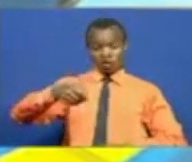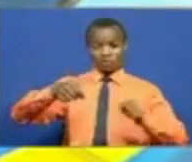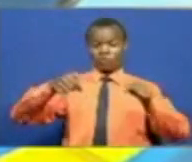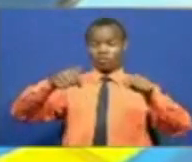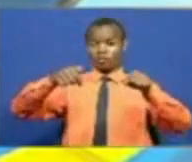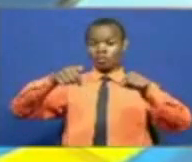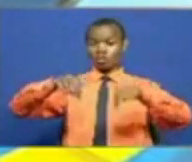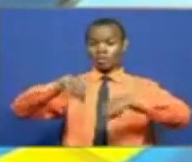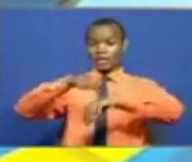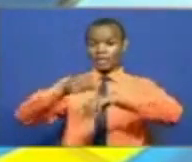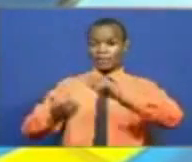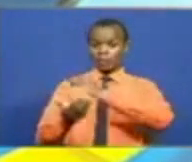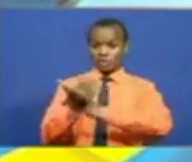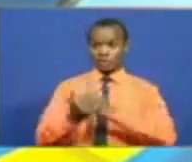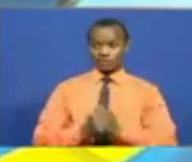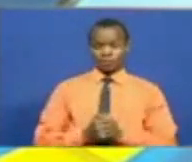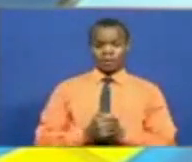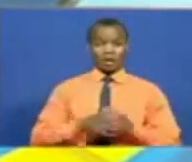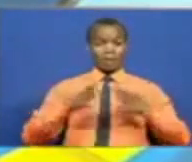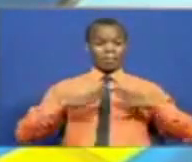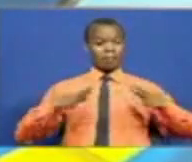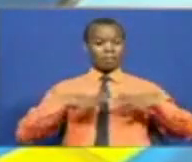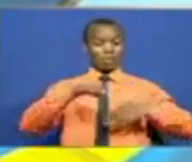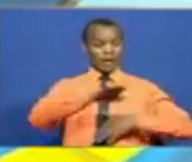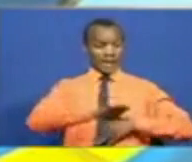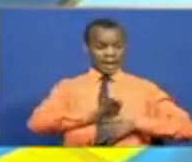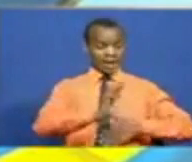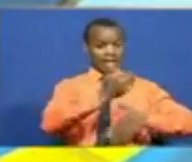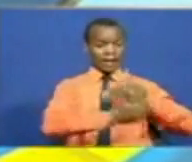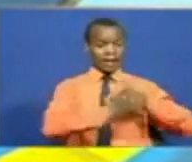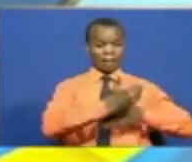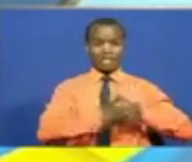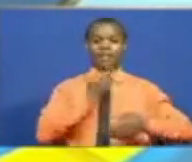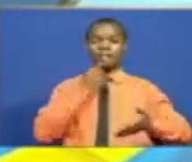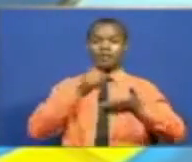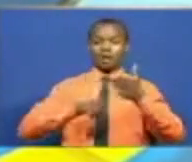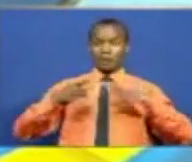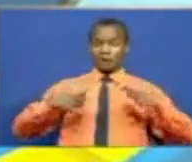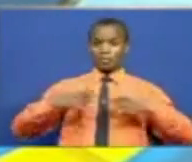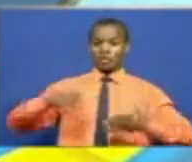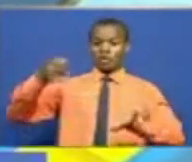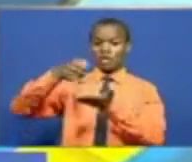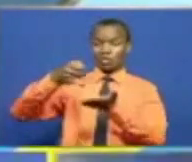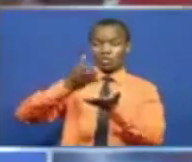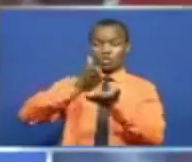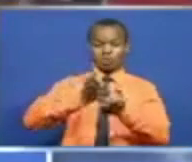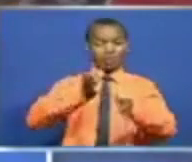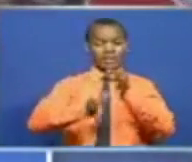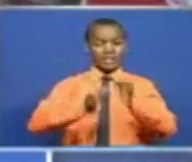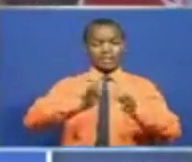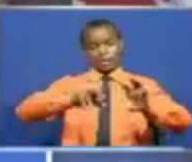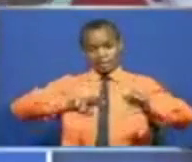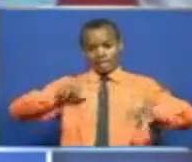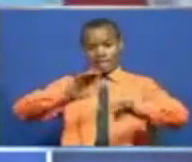killing sending chills on locals who want those involved made to face justice.